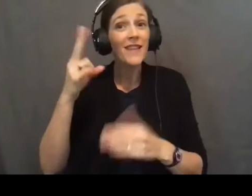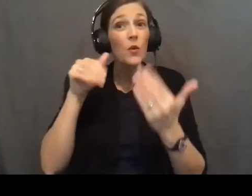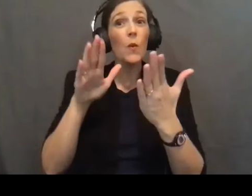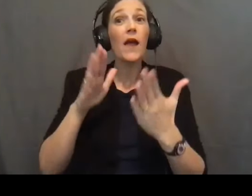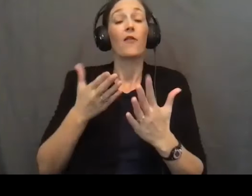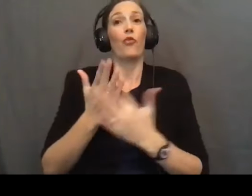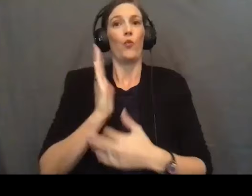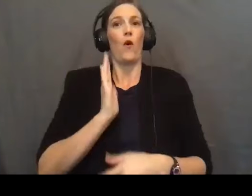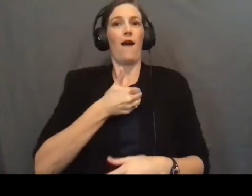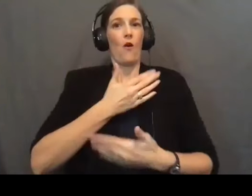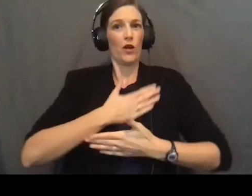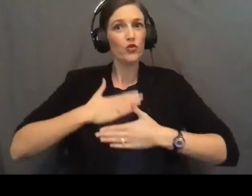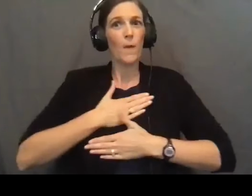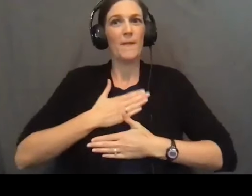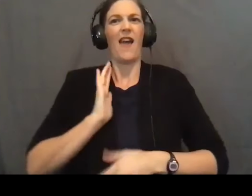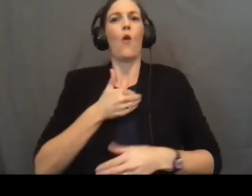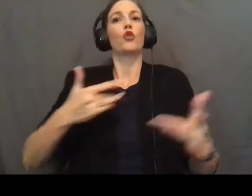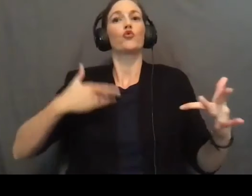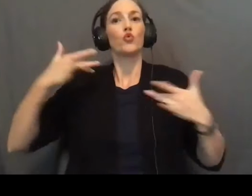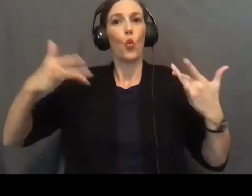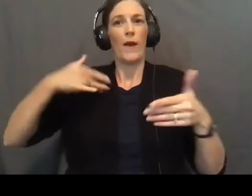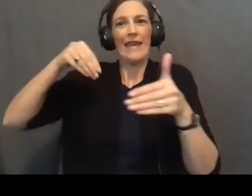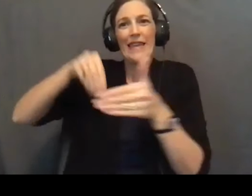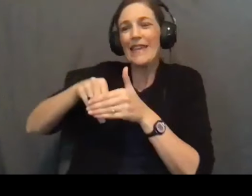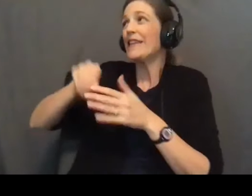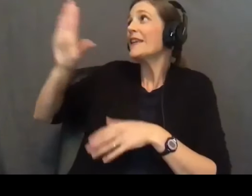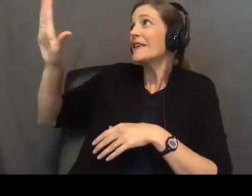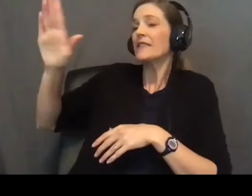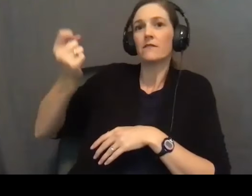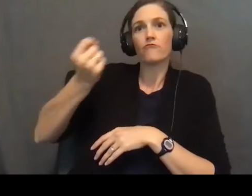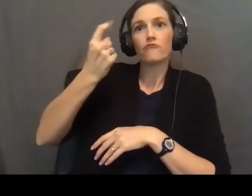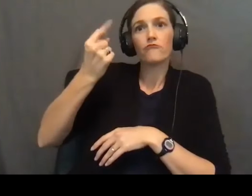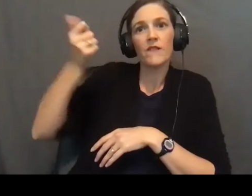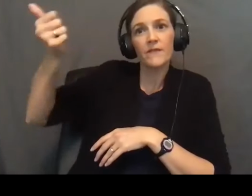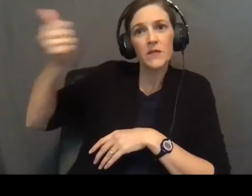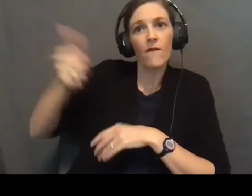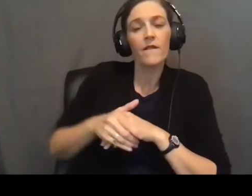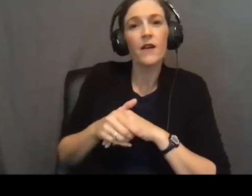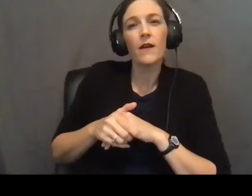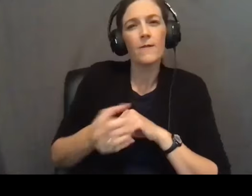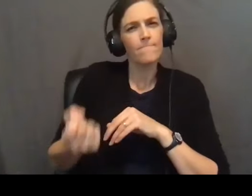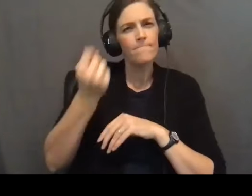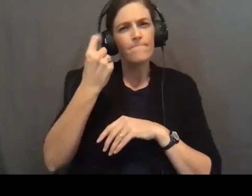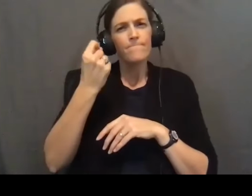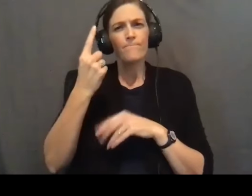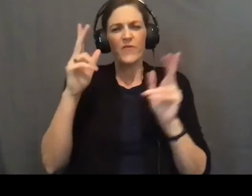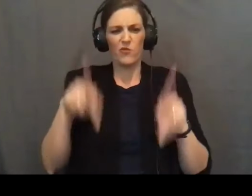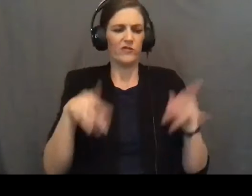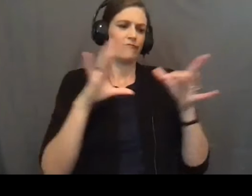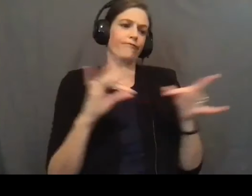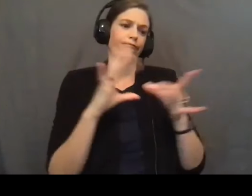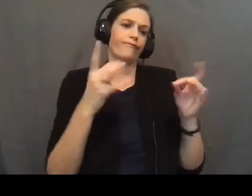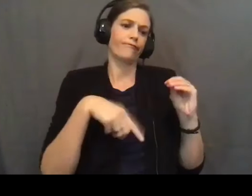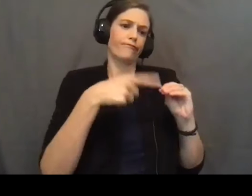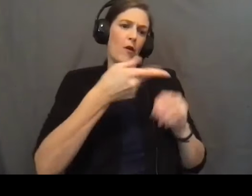enjoyment or joy in His revelation of Himself. You see, the person that just talks about God's